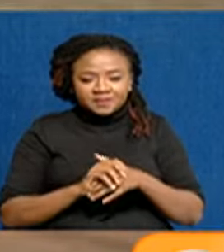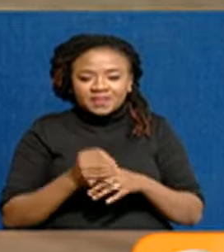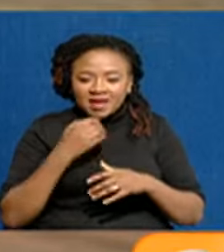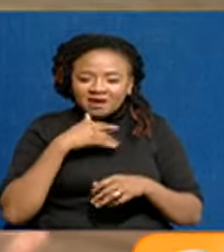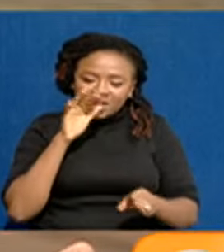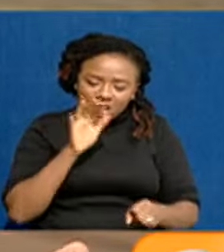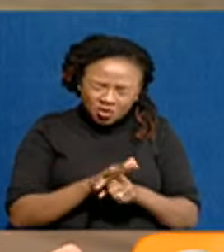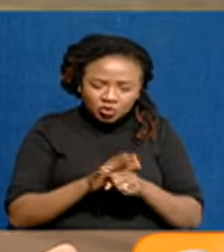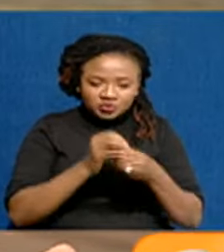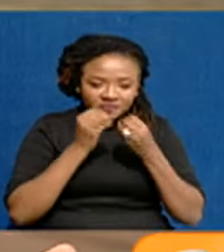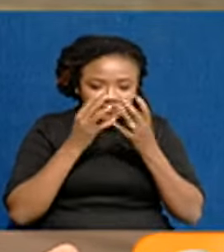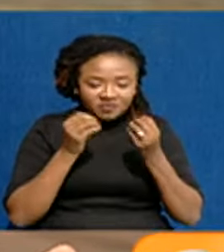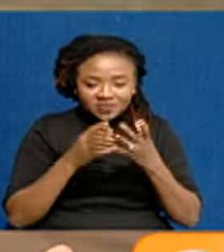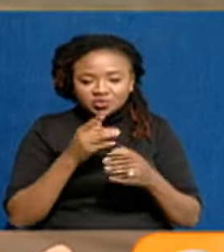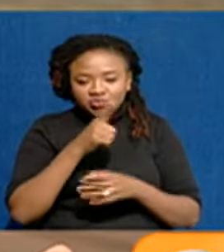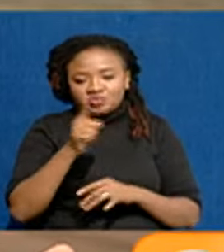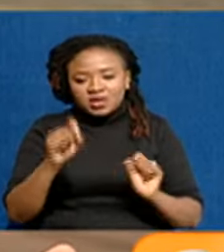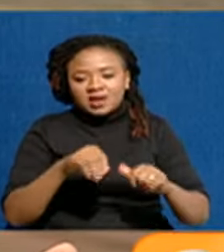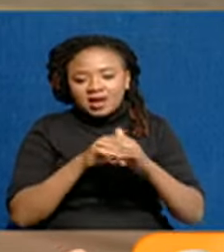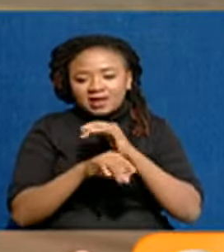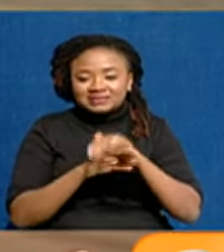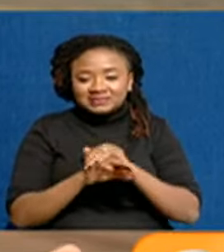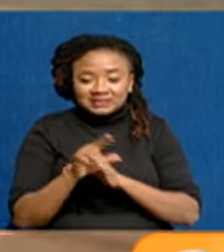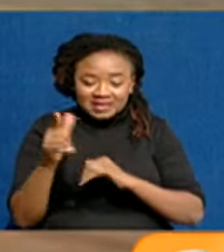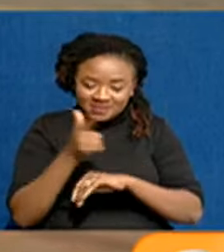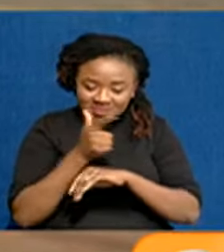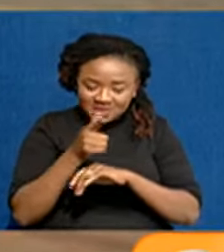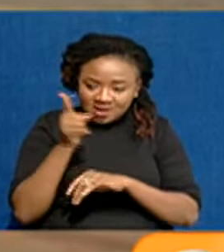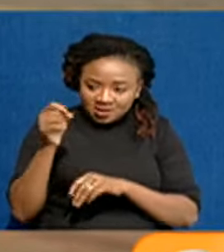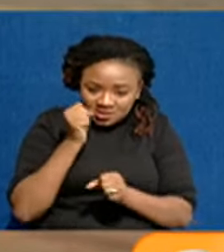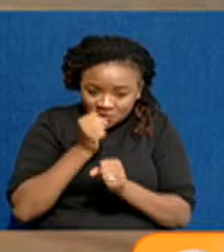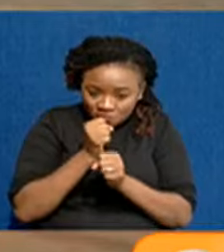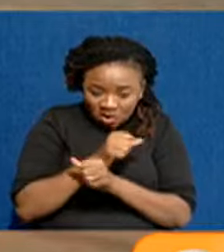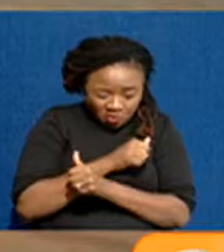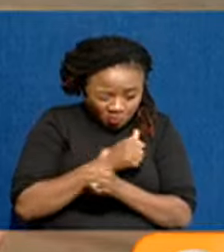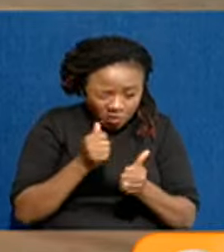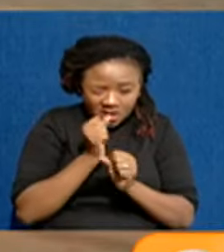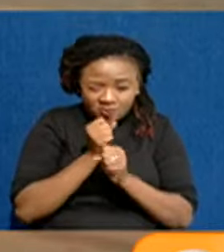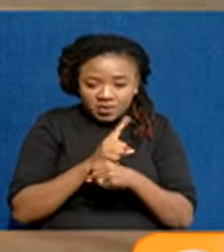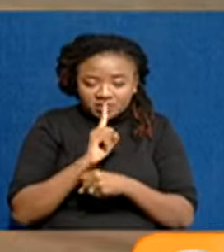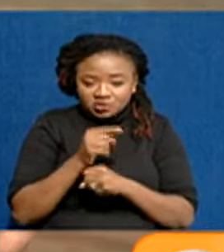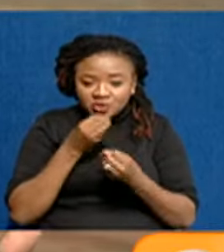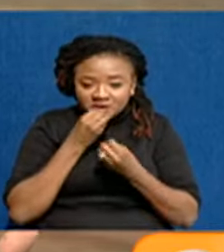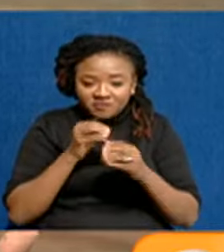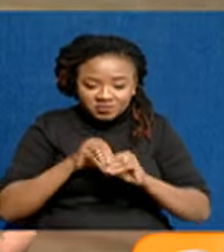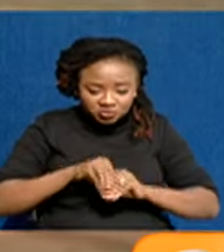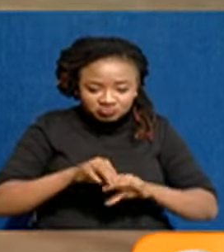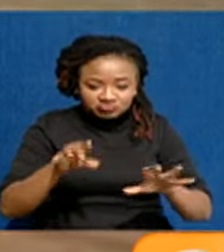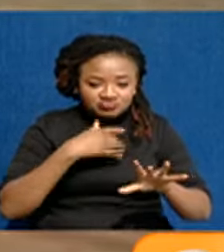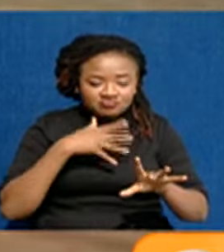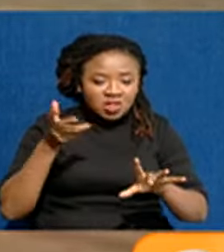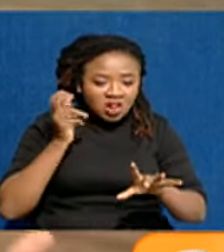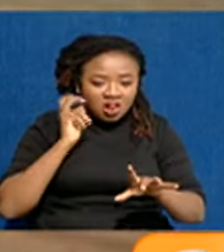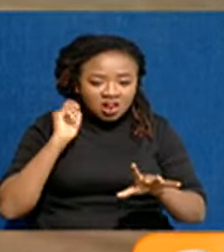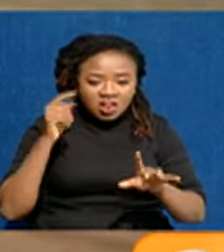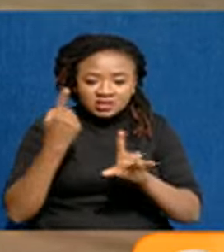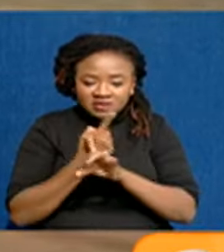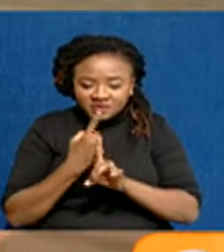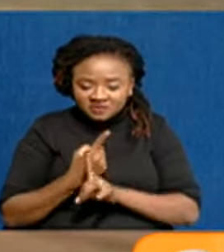as available as possible. Media houses, you're doing a very great job making sure this information is out there. Listen to your vernacular stations or